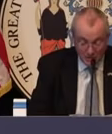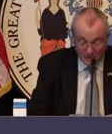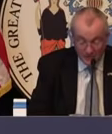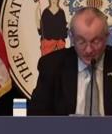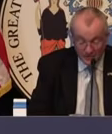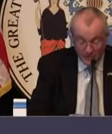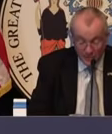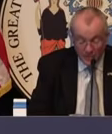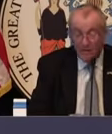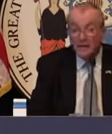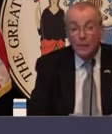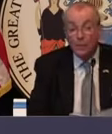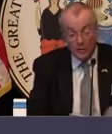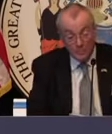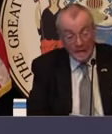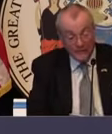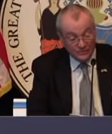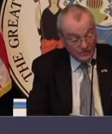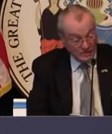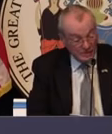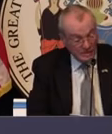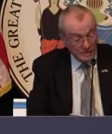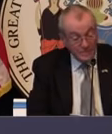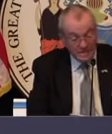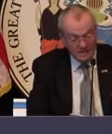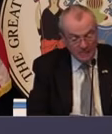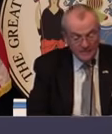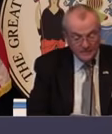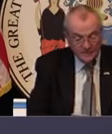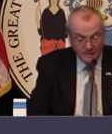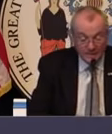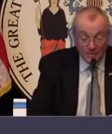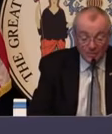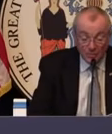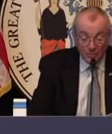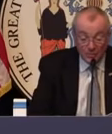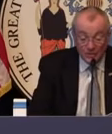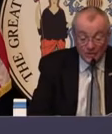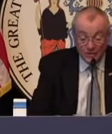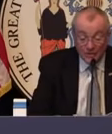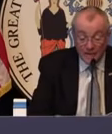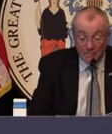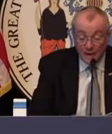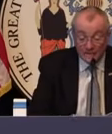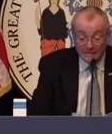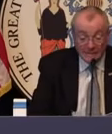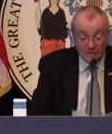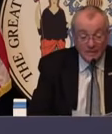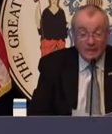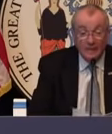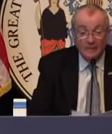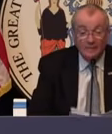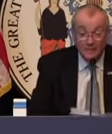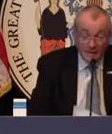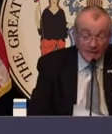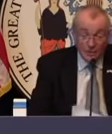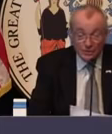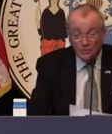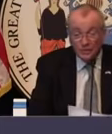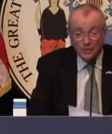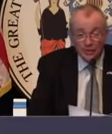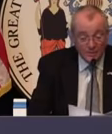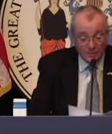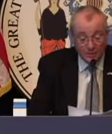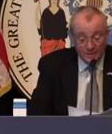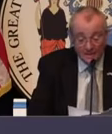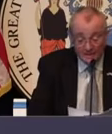the past month. We are now well past the peak. These numbers continue to go down practically every day. As you